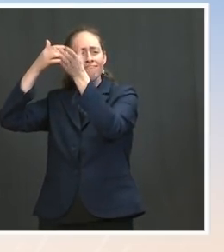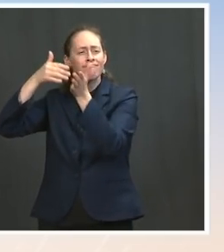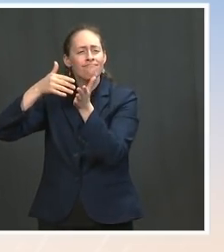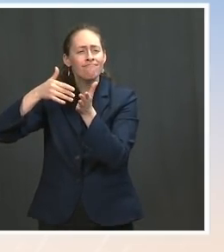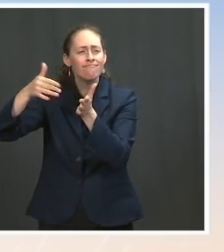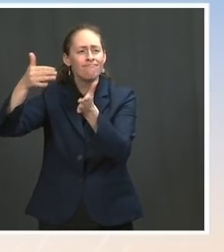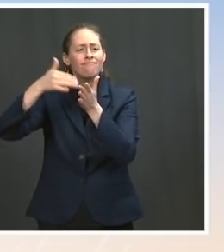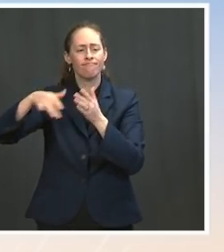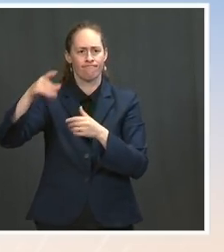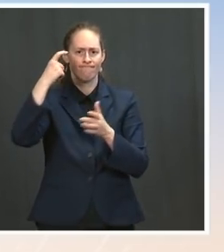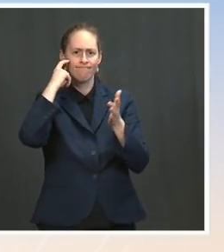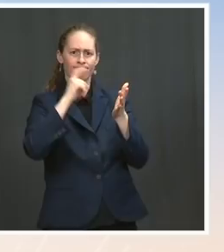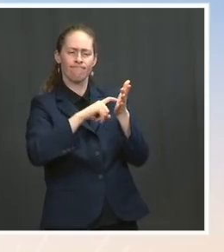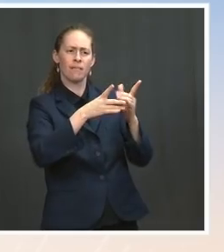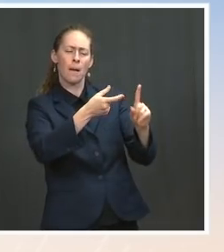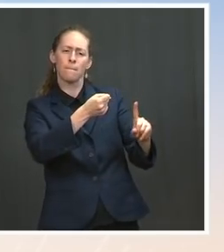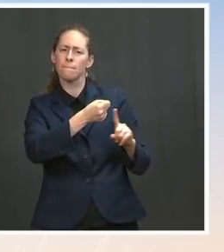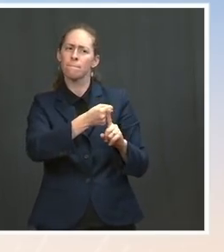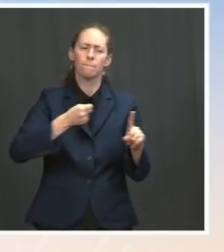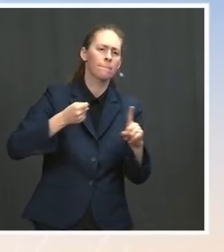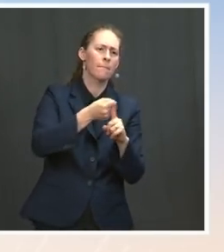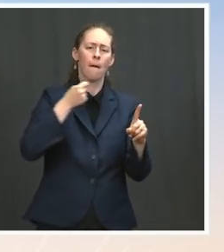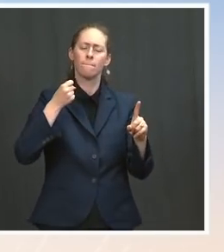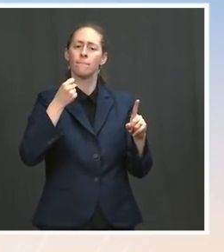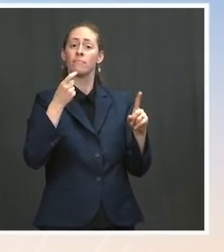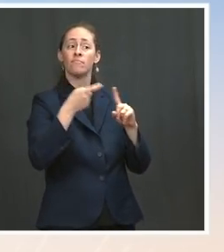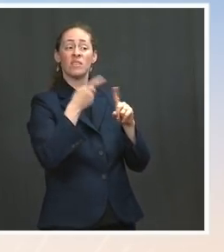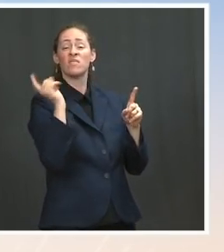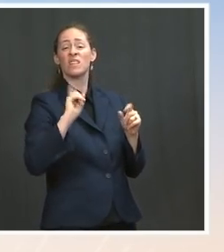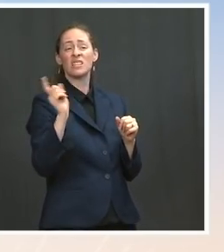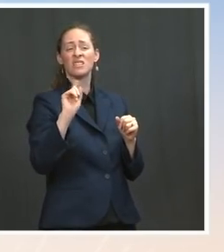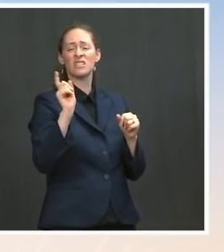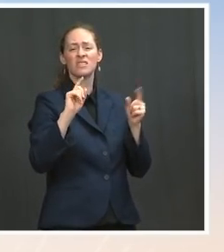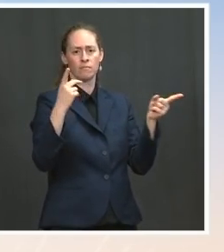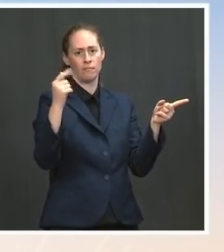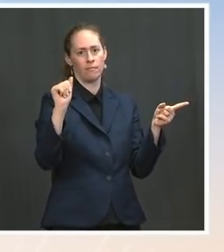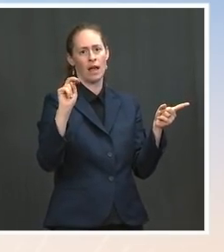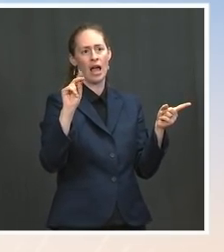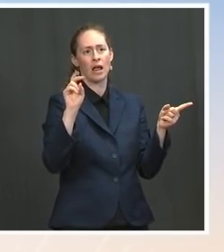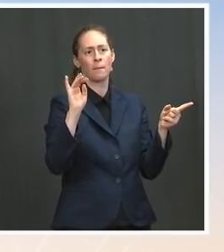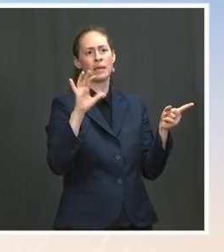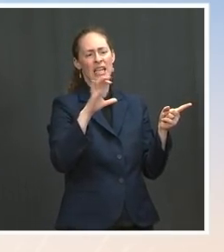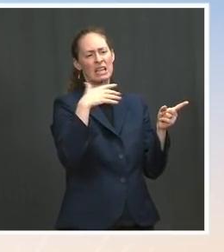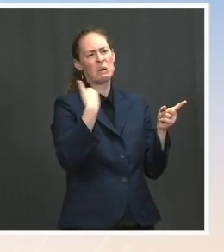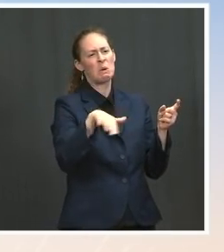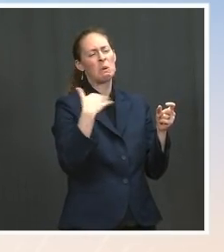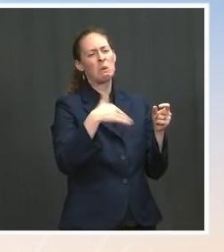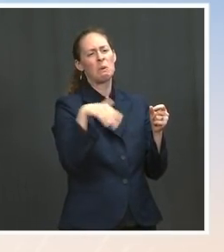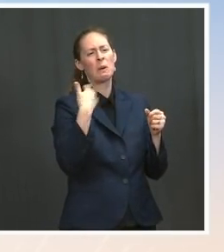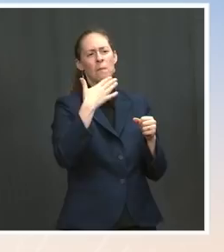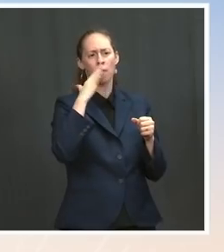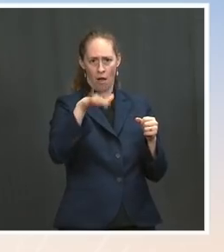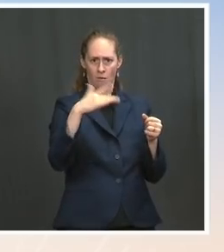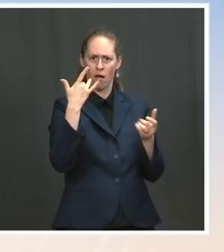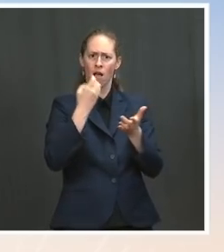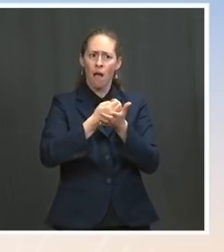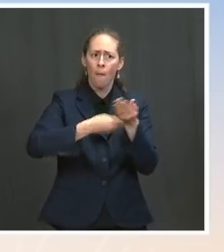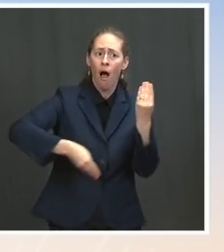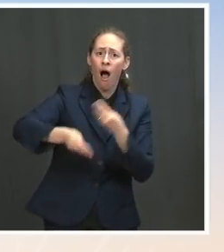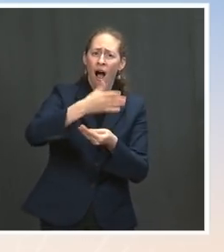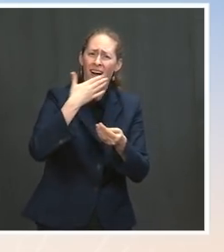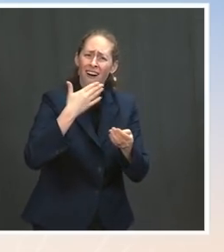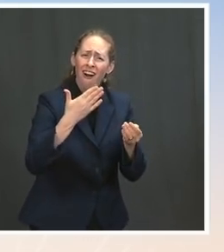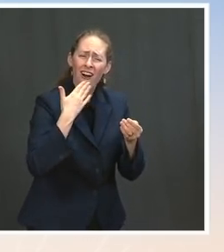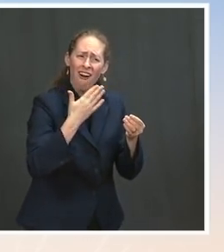the largest impact, are on issues related to the pandemic. And yes, you're right that the increased numbers, that's a good sign, it's a positive sign, but it's a